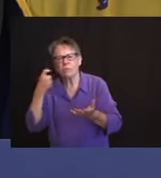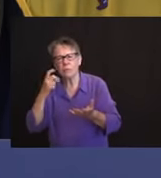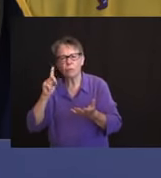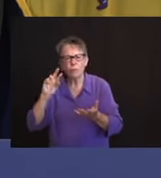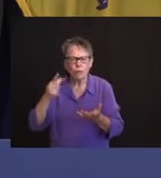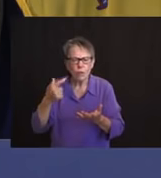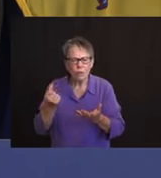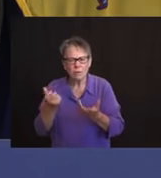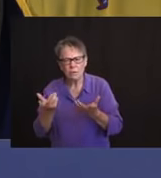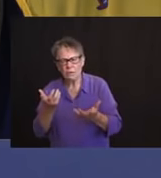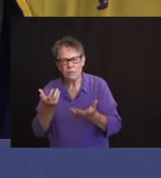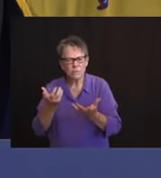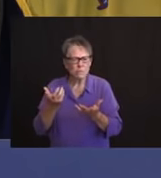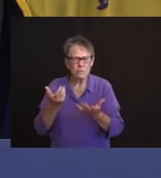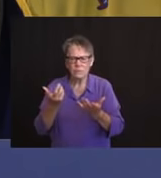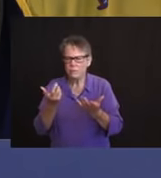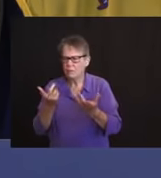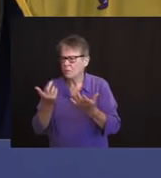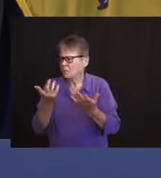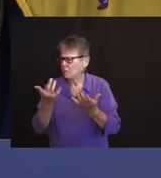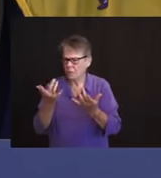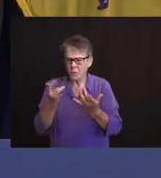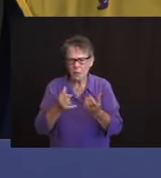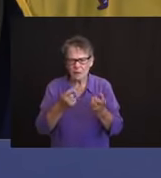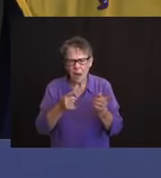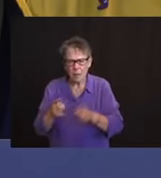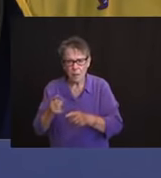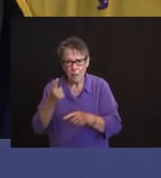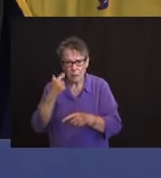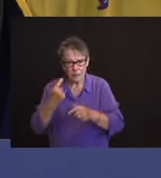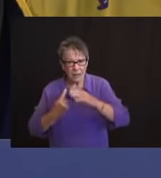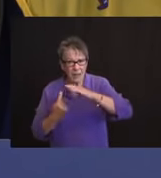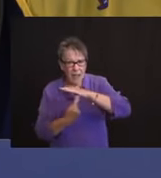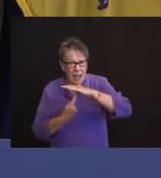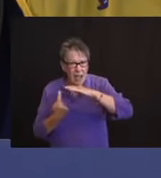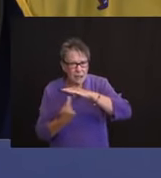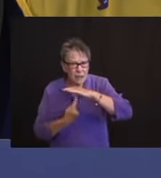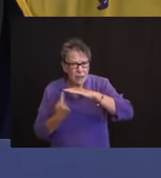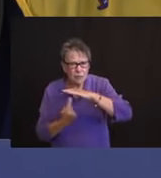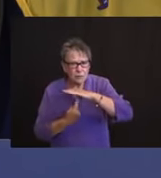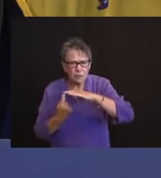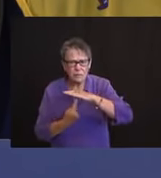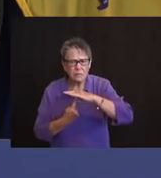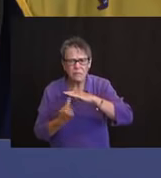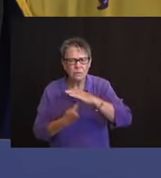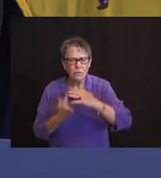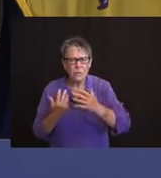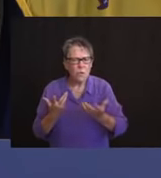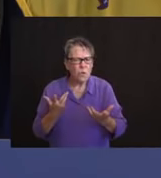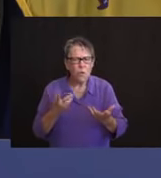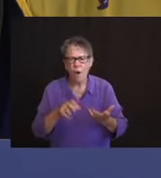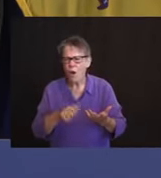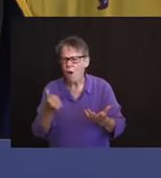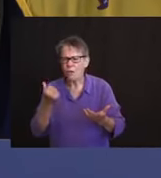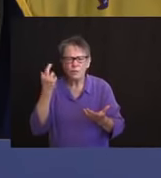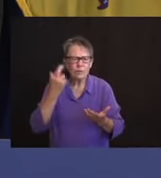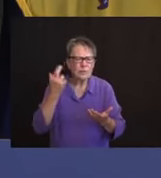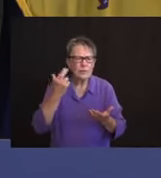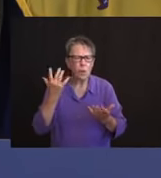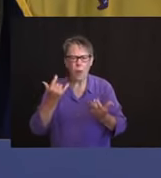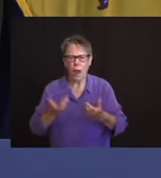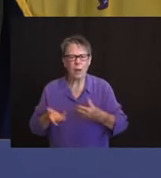sense about what's going on here? Is it just the social isolation issue, or is there something else happening? And Governor, specifically,